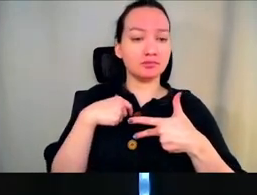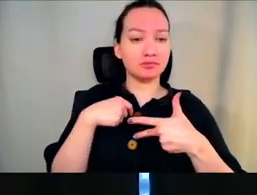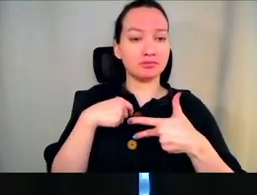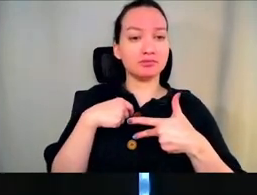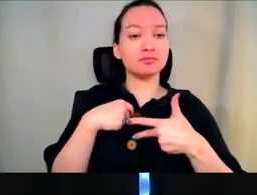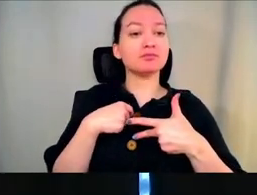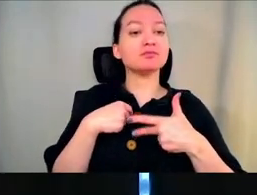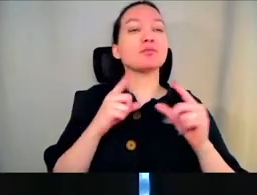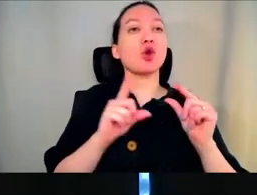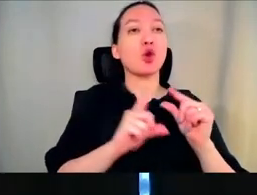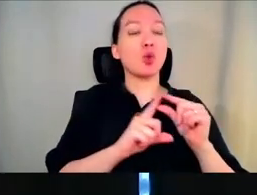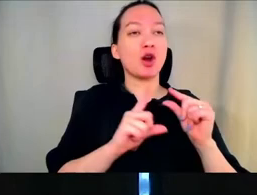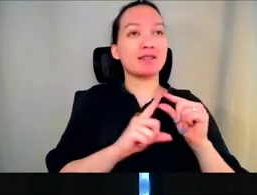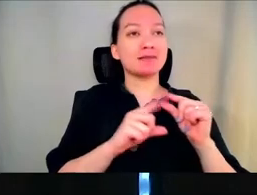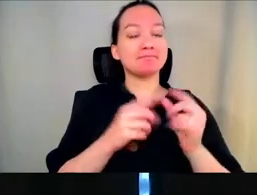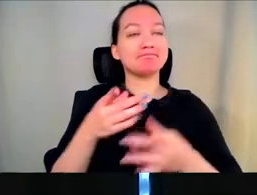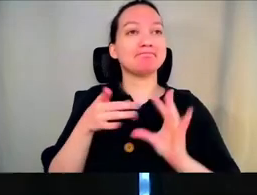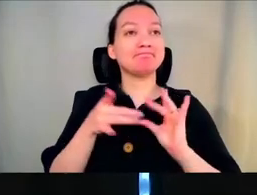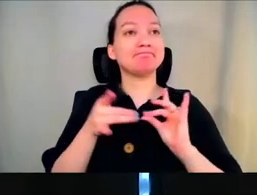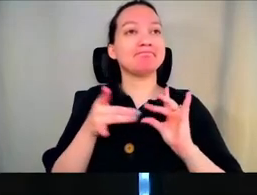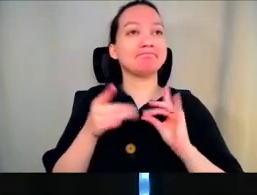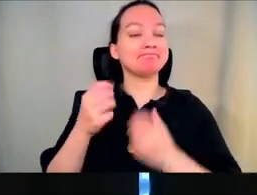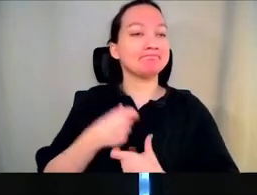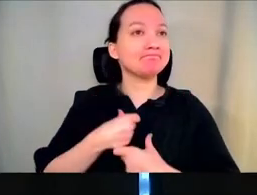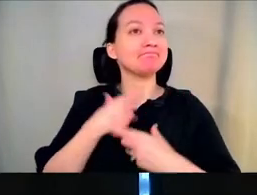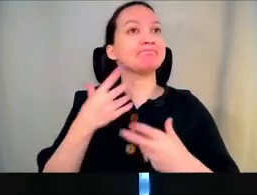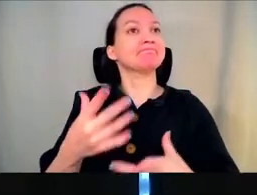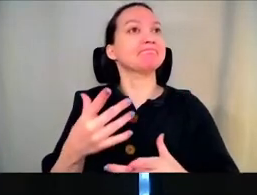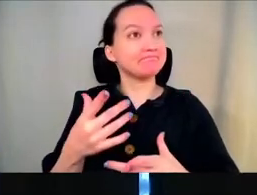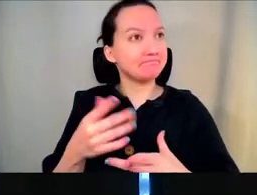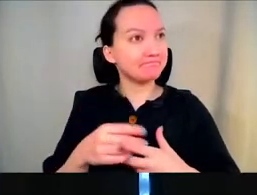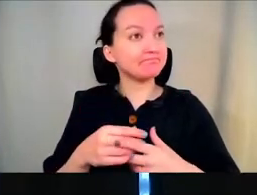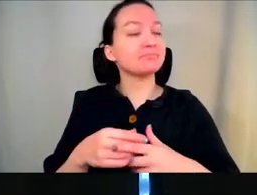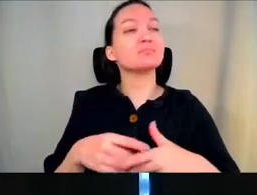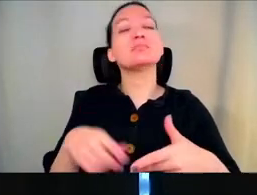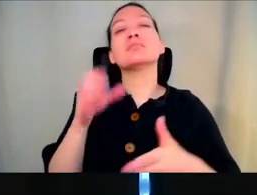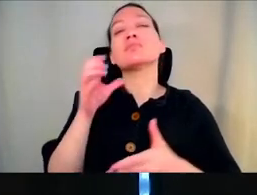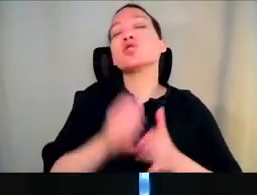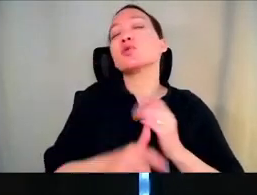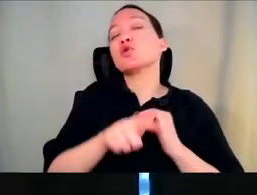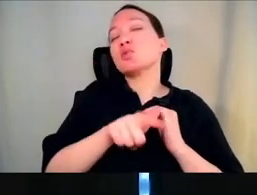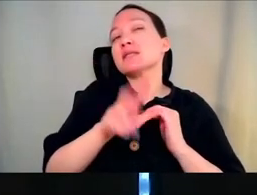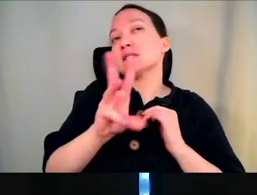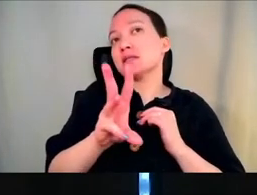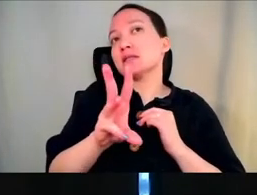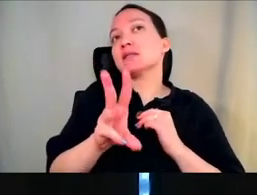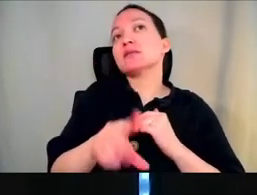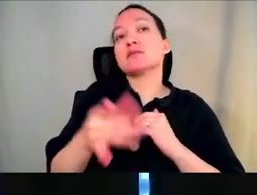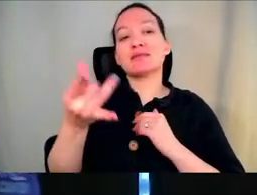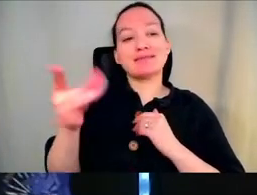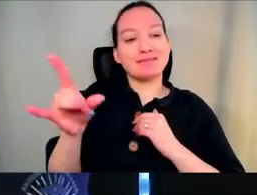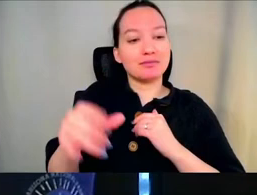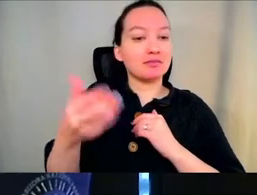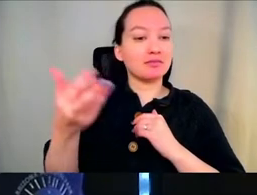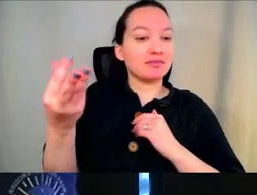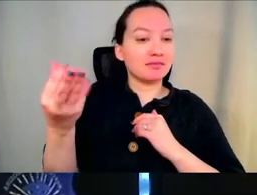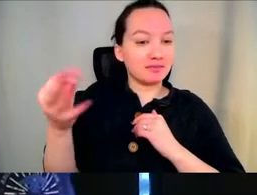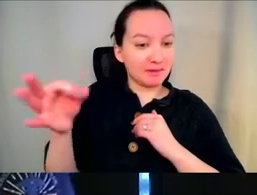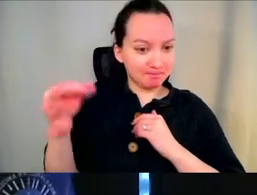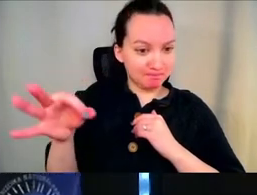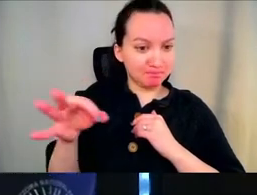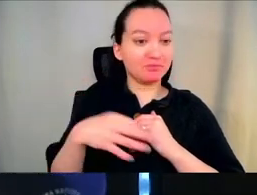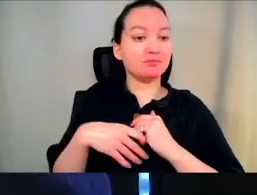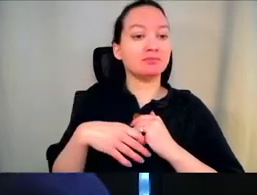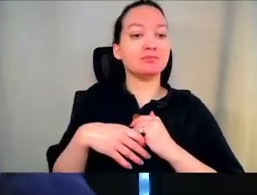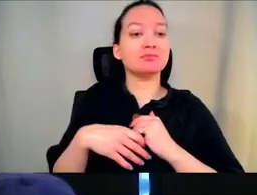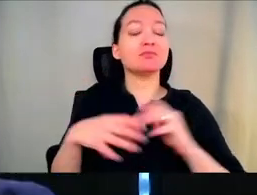the words that we use. The words that we use. Proverbs chapter 26, 18 and 19.